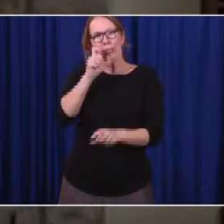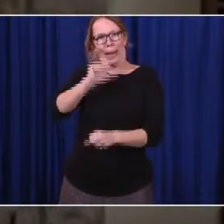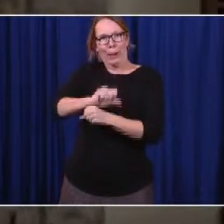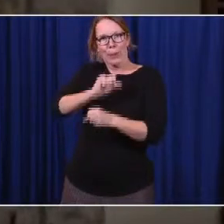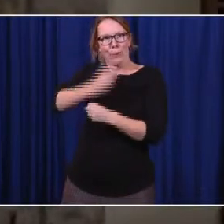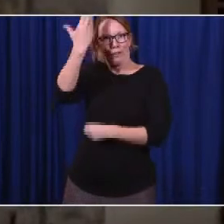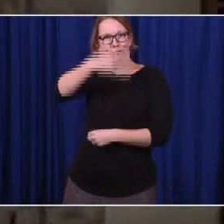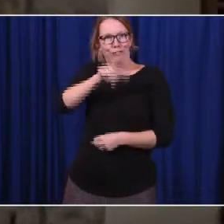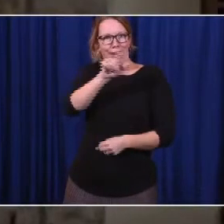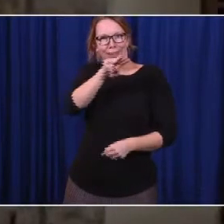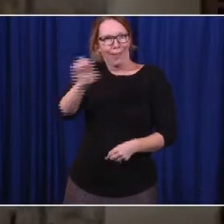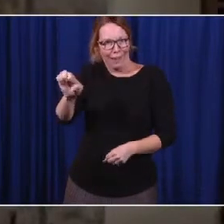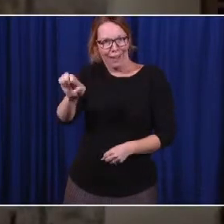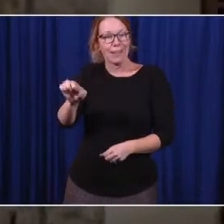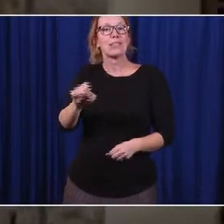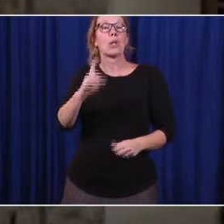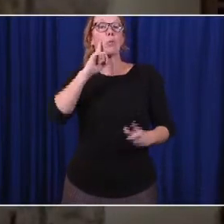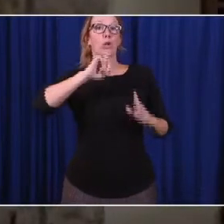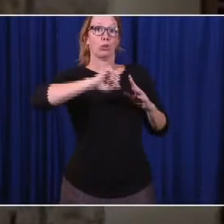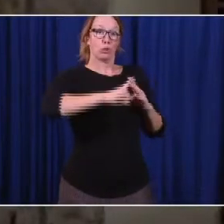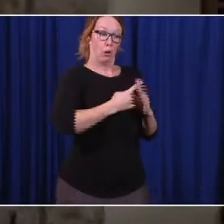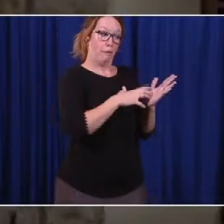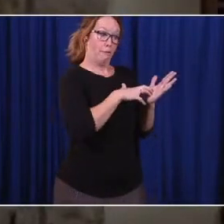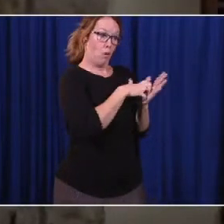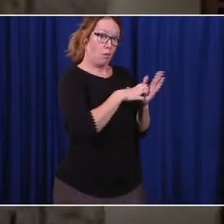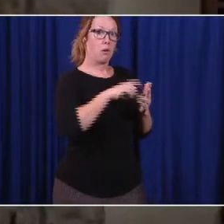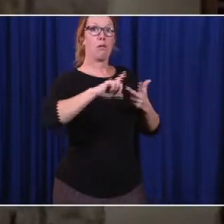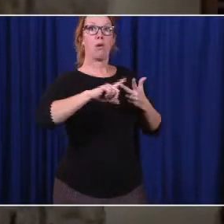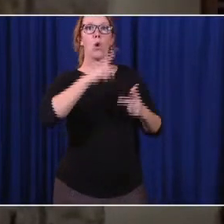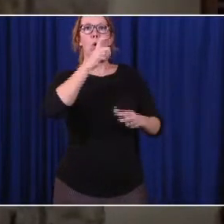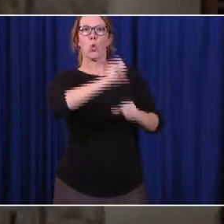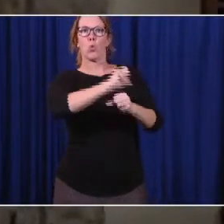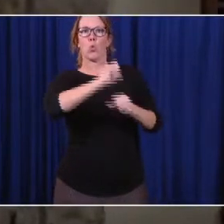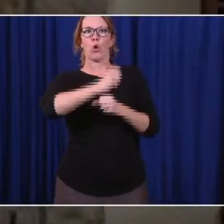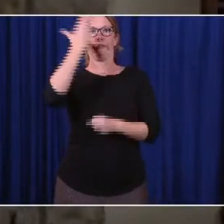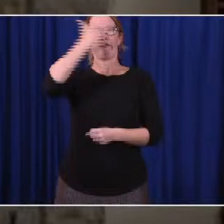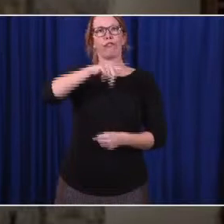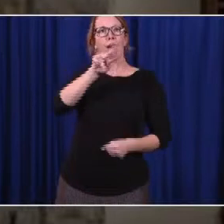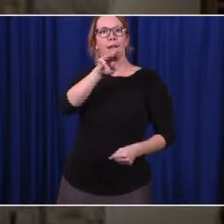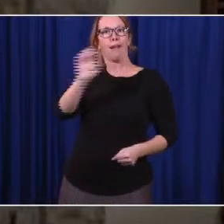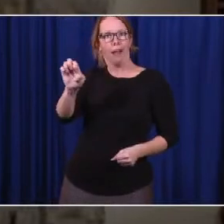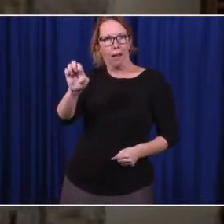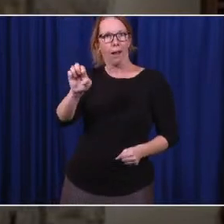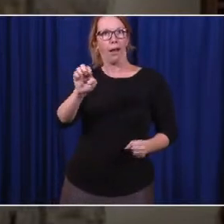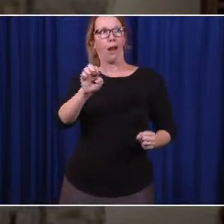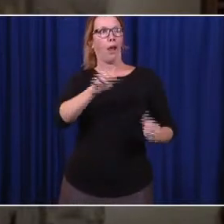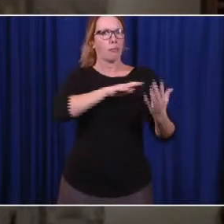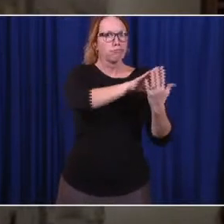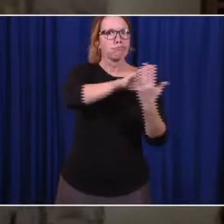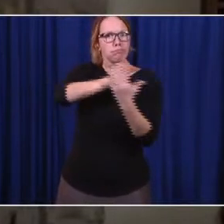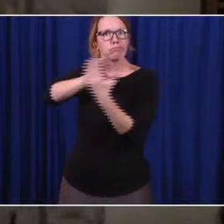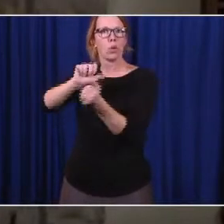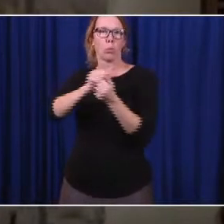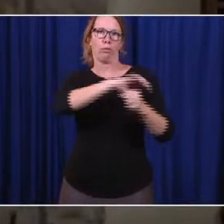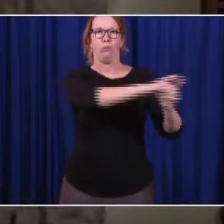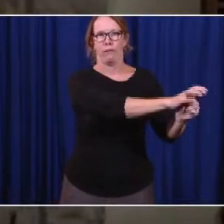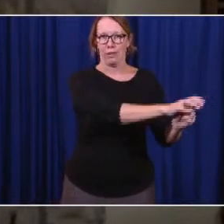start with the most vulnerable, and the frontline health workers is where we think that this, we will actually end up